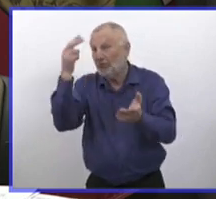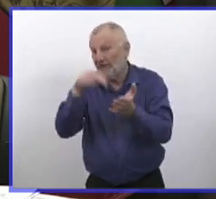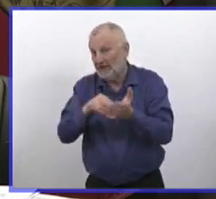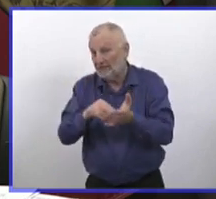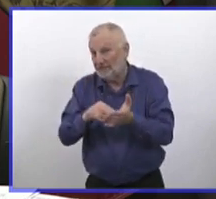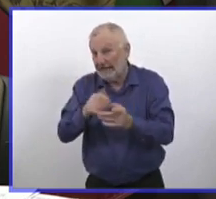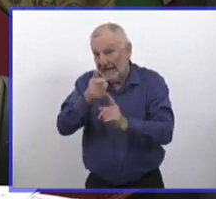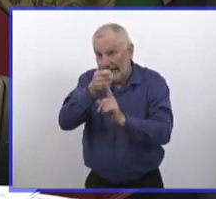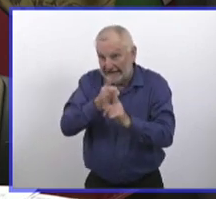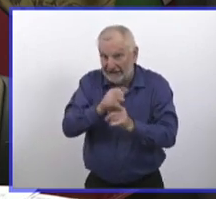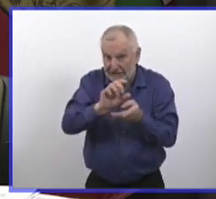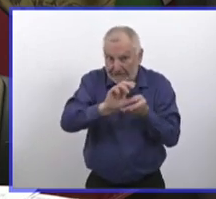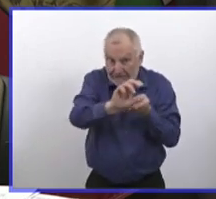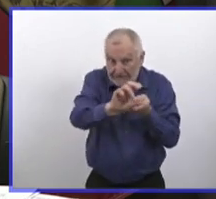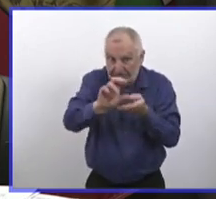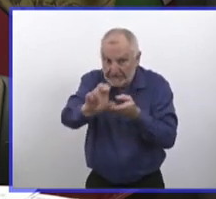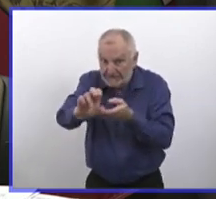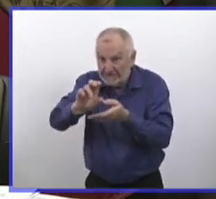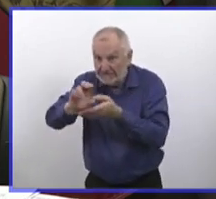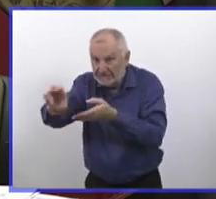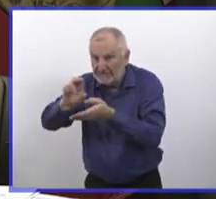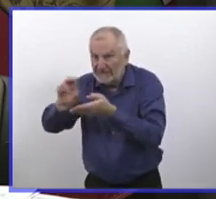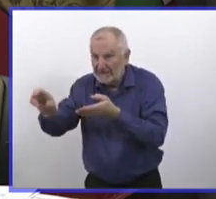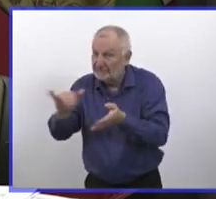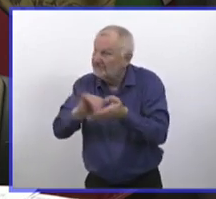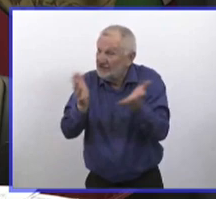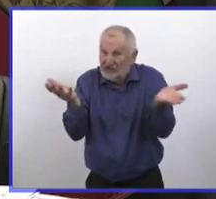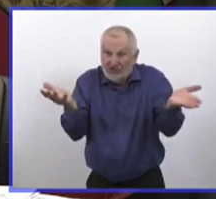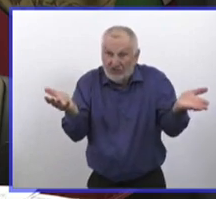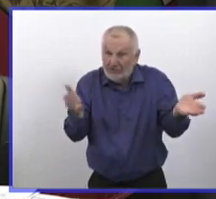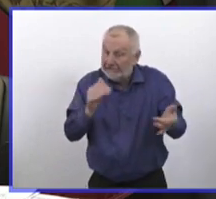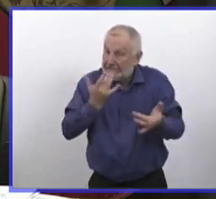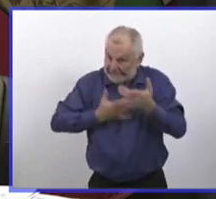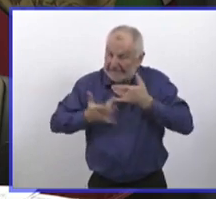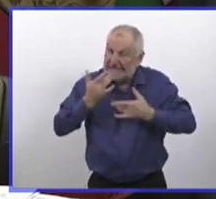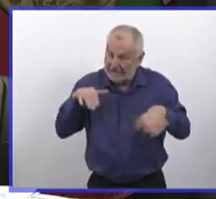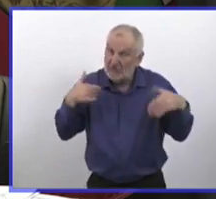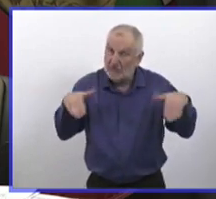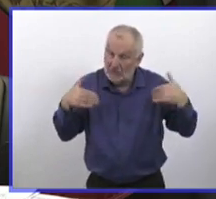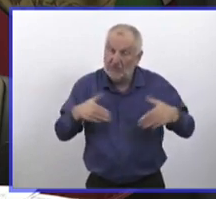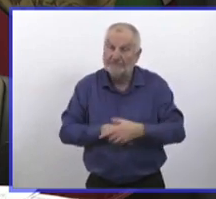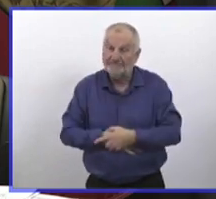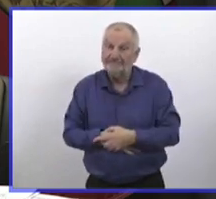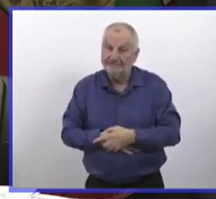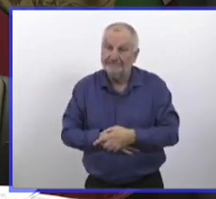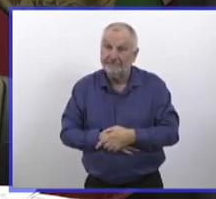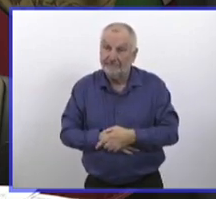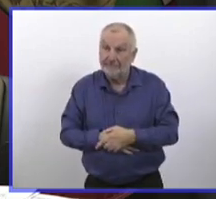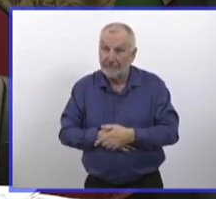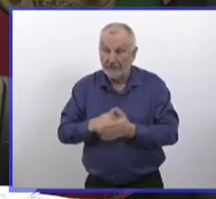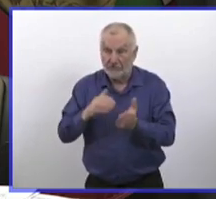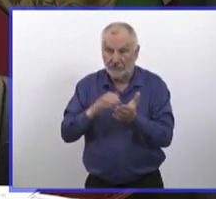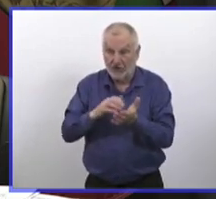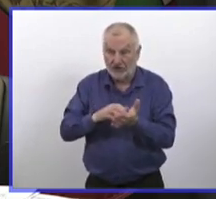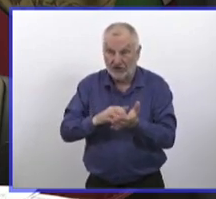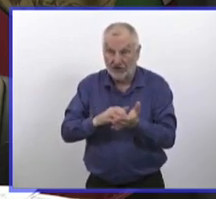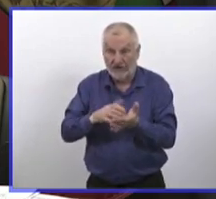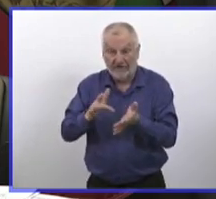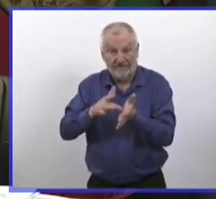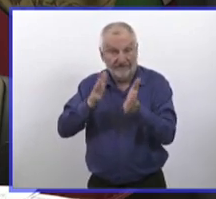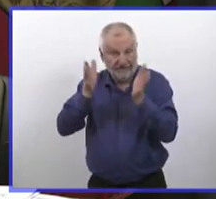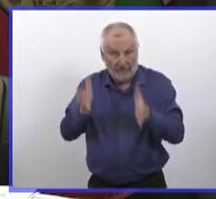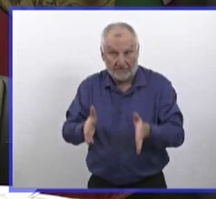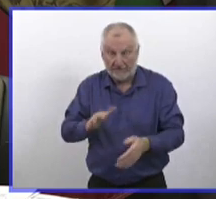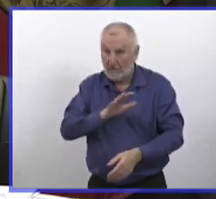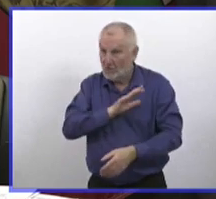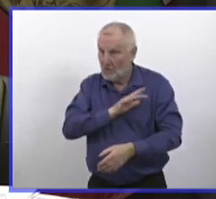appointments at this time. So that's something we're certainly watching. Doctors and pharmacists have been tremendously collaborative in